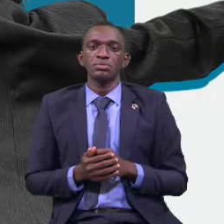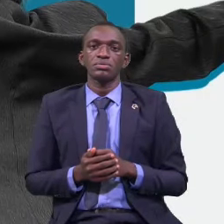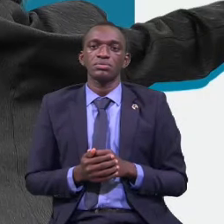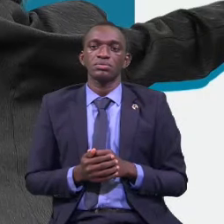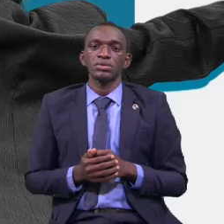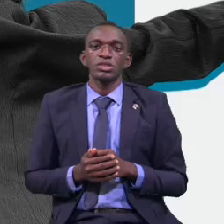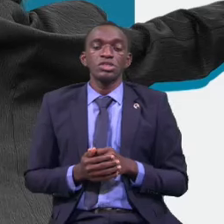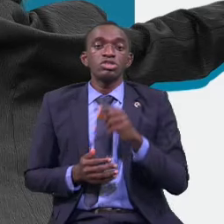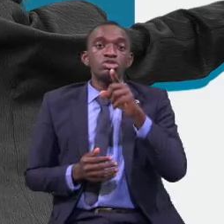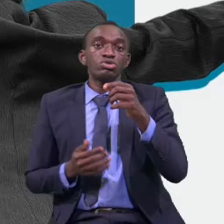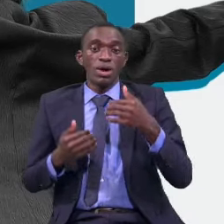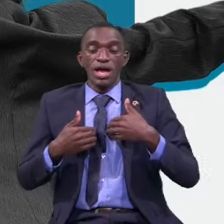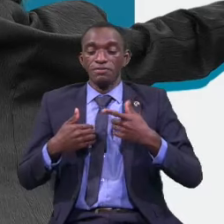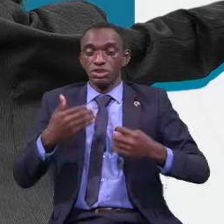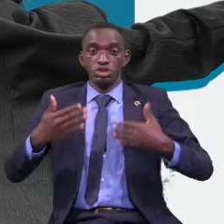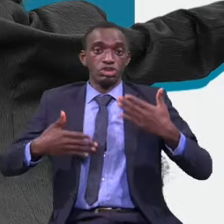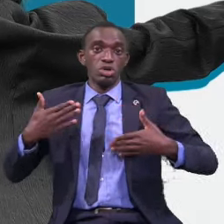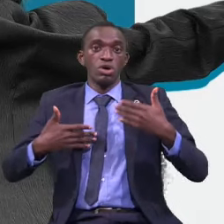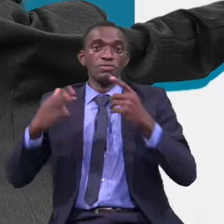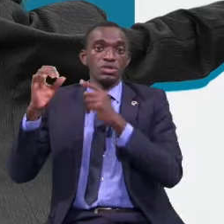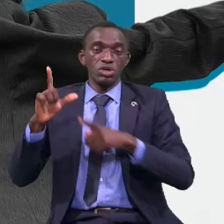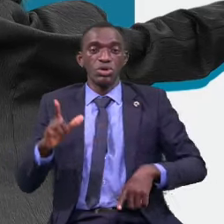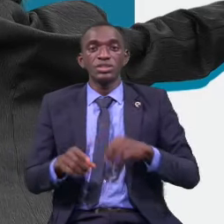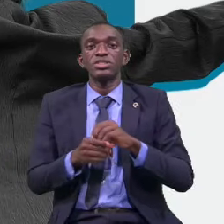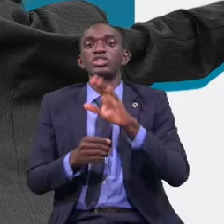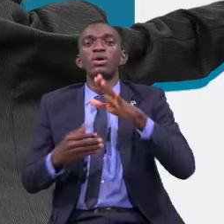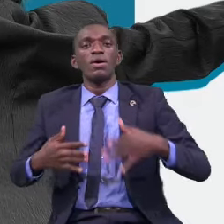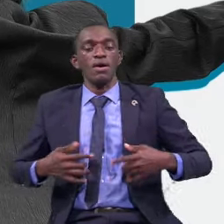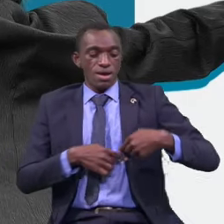You have the joy of the Lord in your heart now.